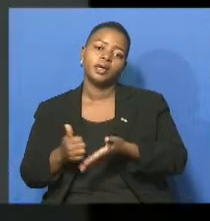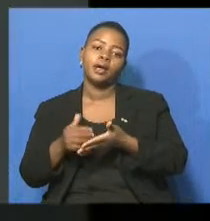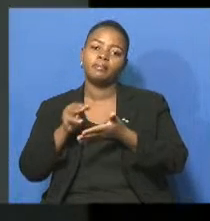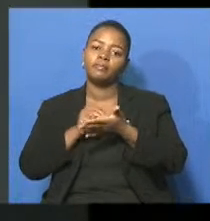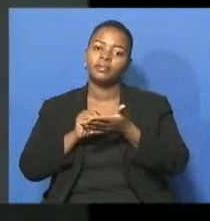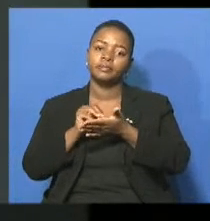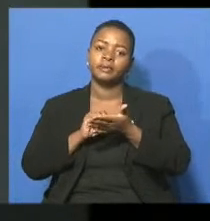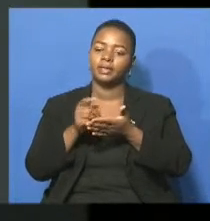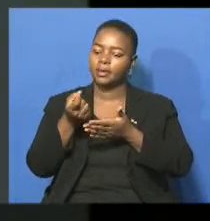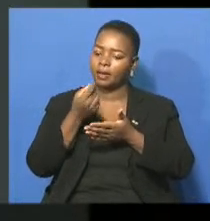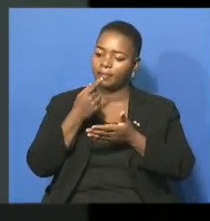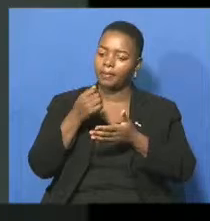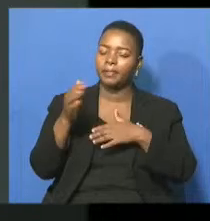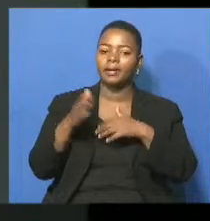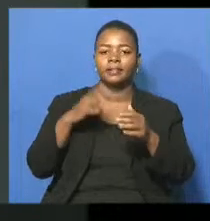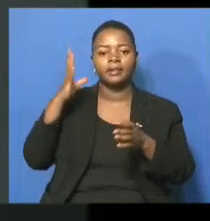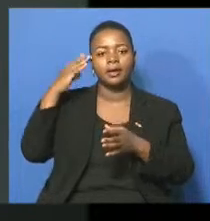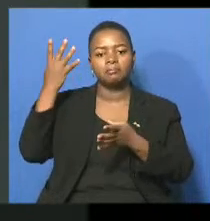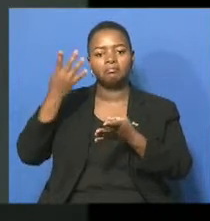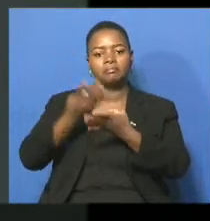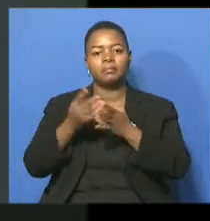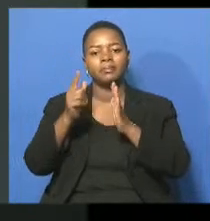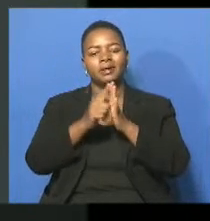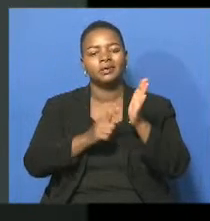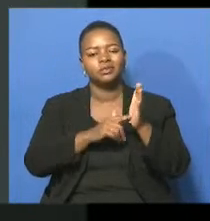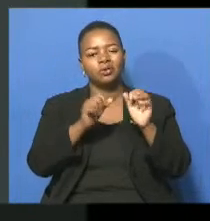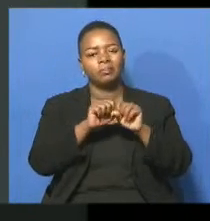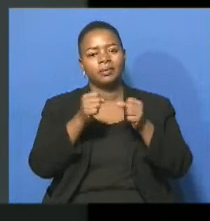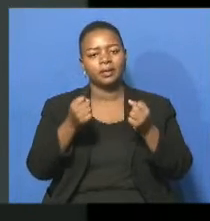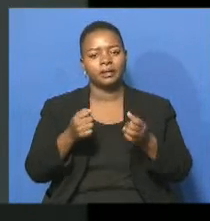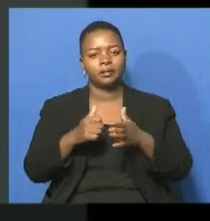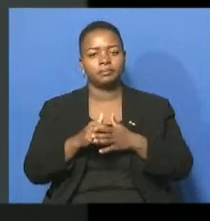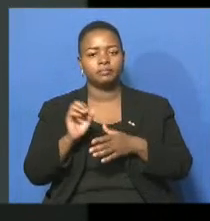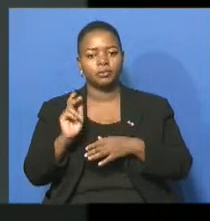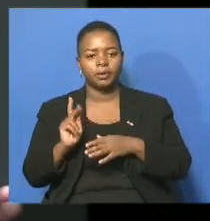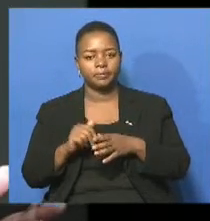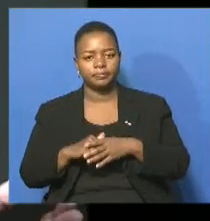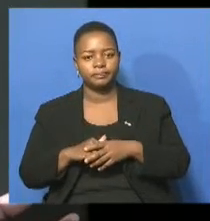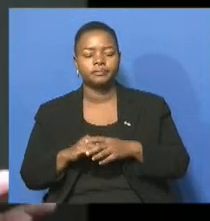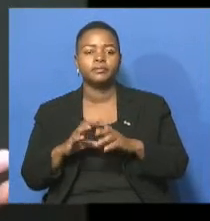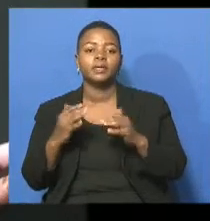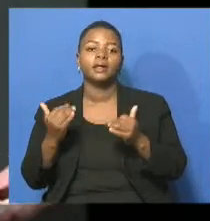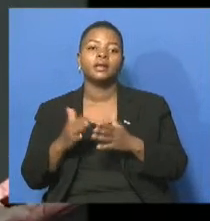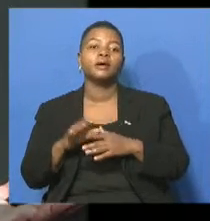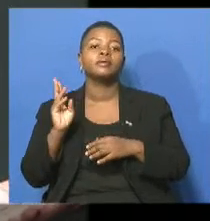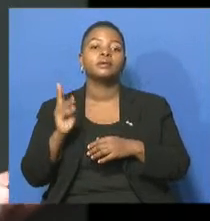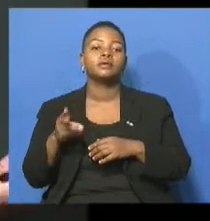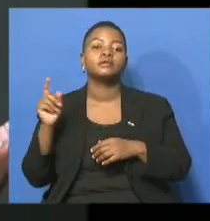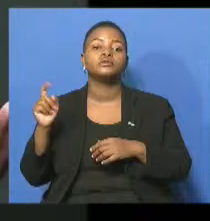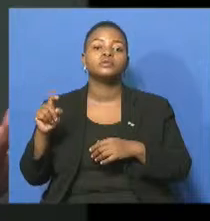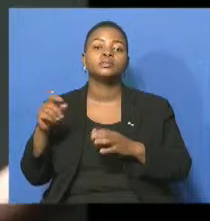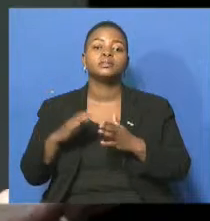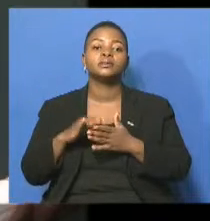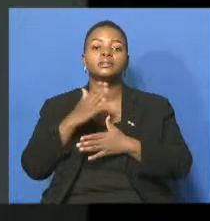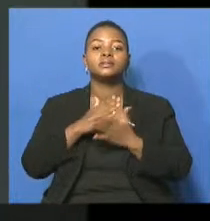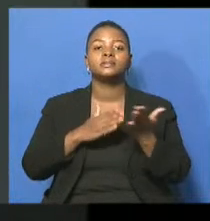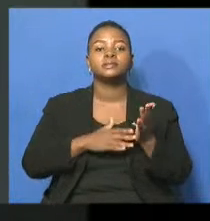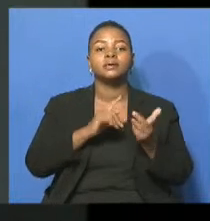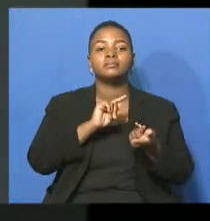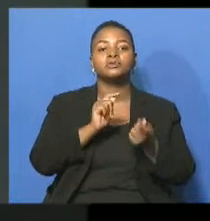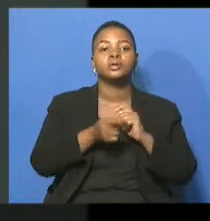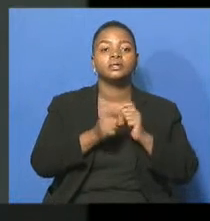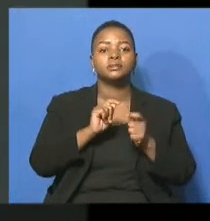of putting them through the criminal justice systems. And of course, this would need some changes